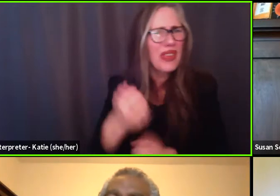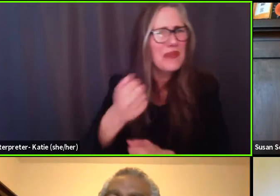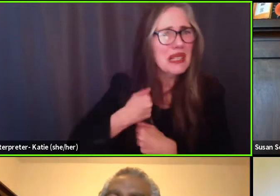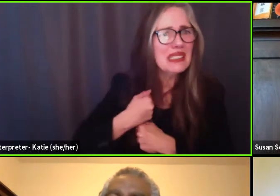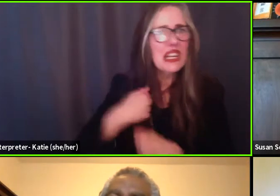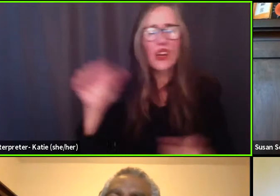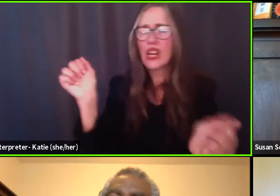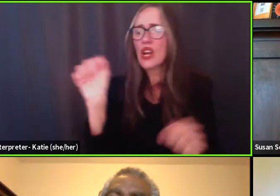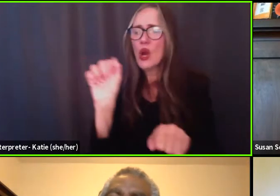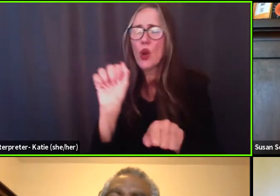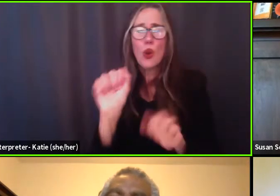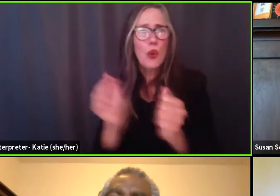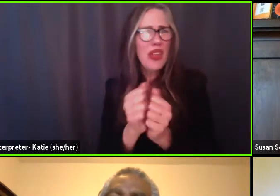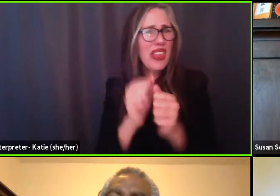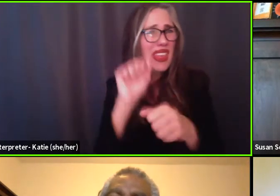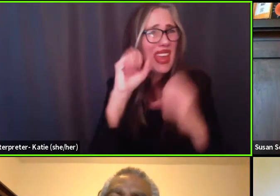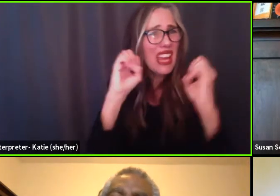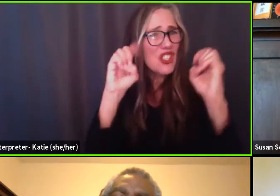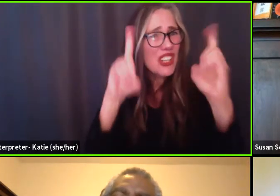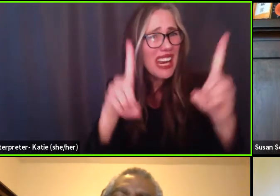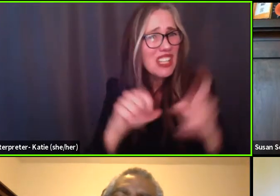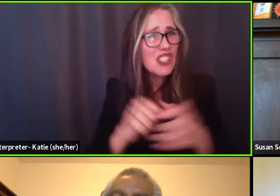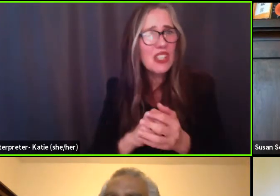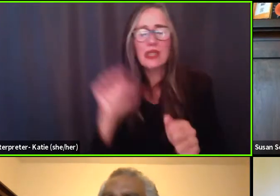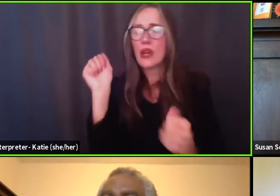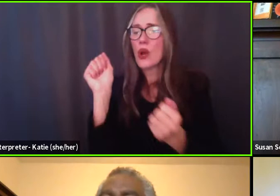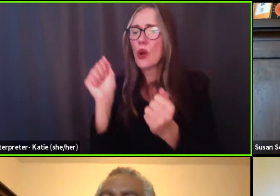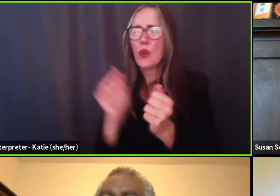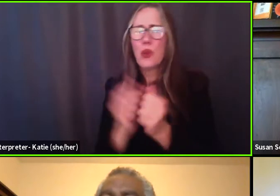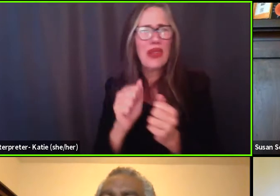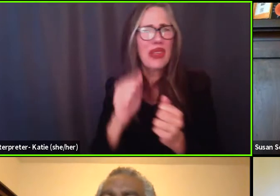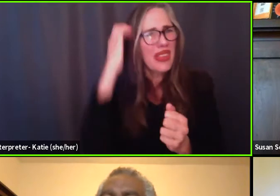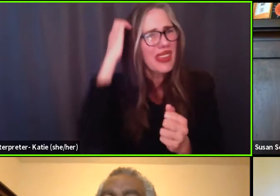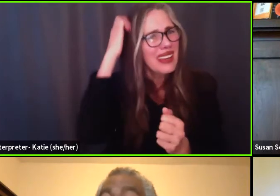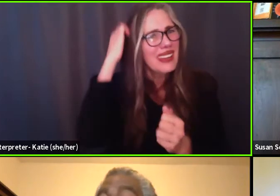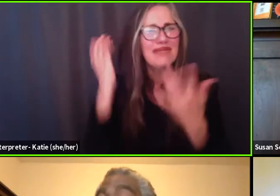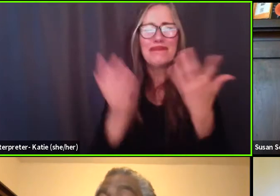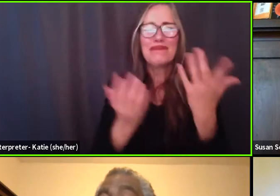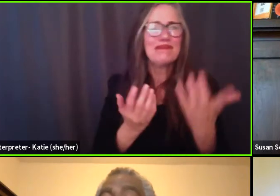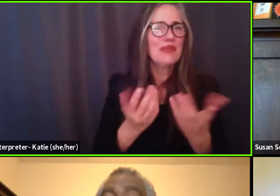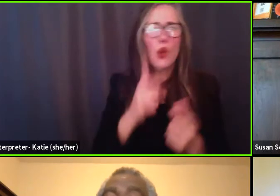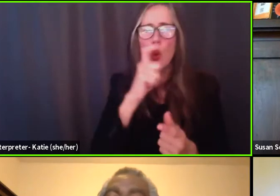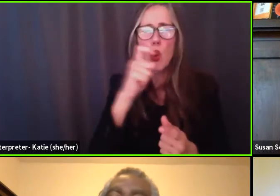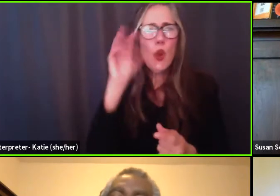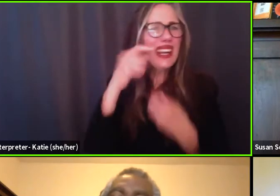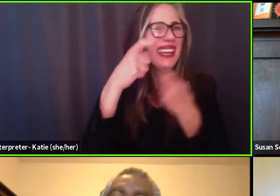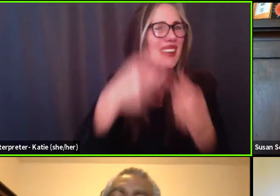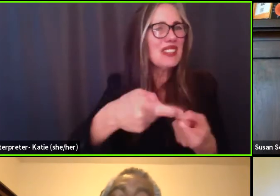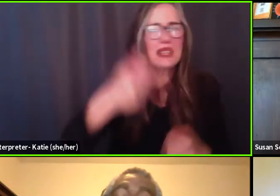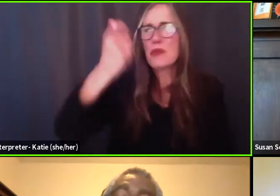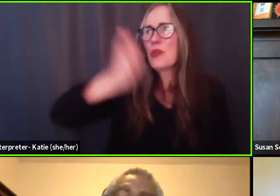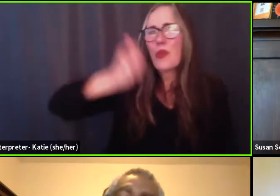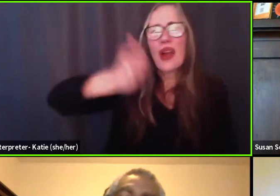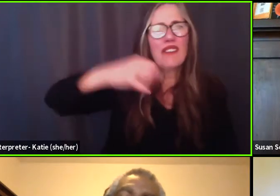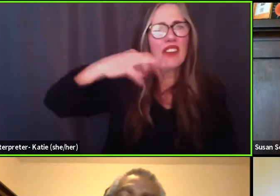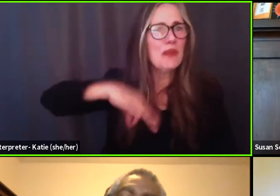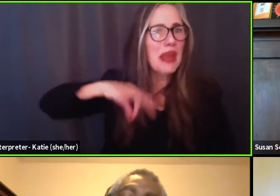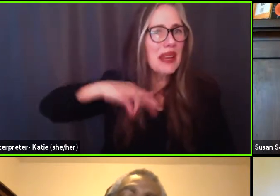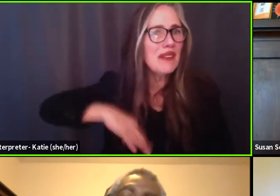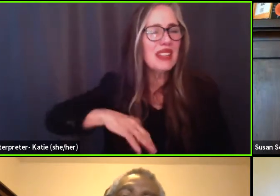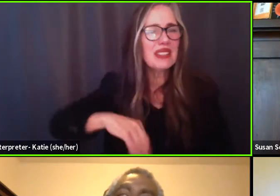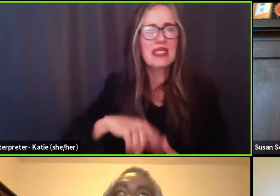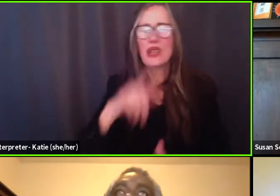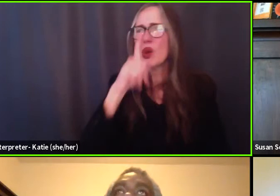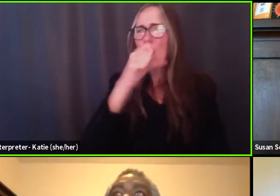you know to to codify and reify these notions of some that are fit therefore entitled deserving and others who are unfit and not entitled